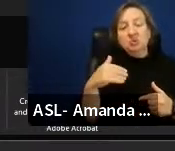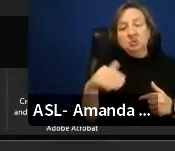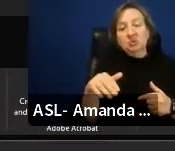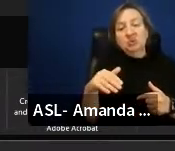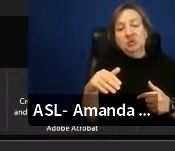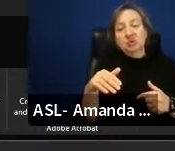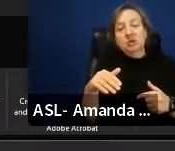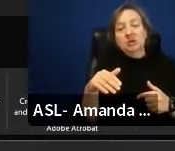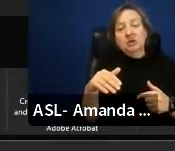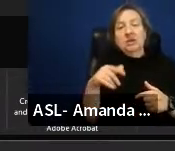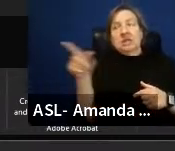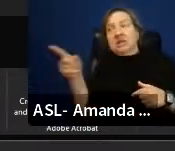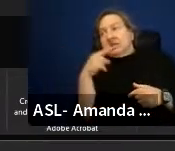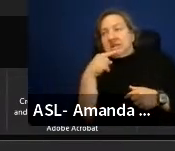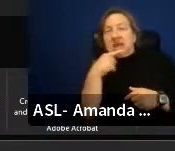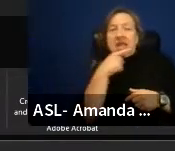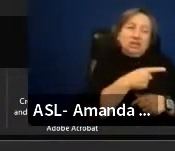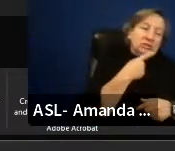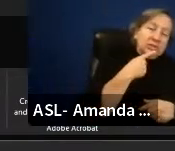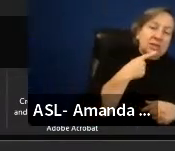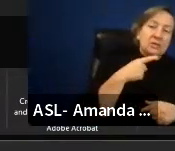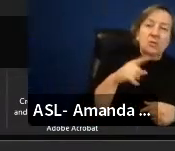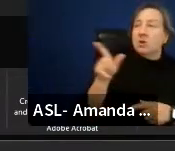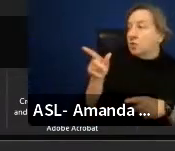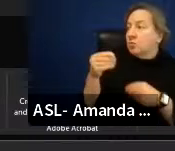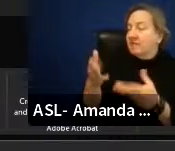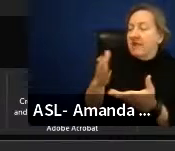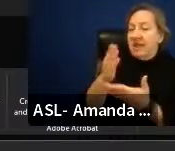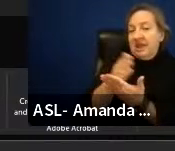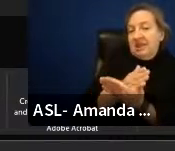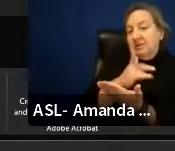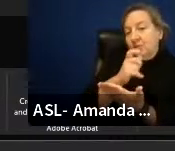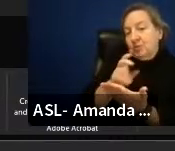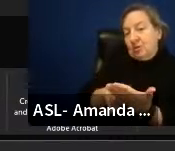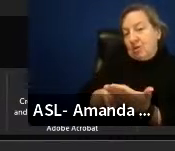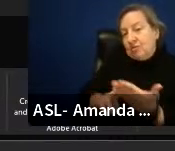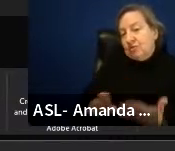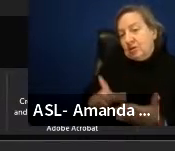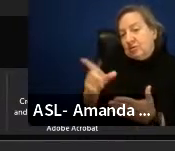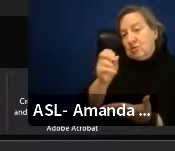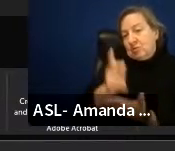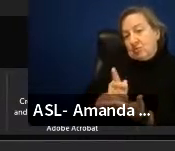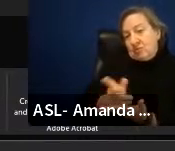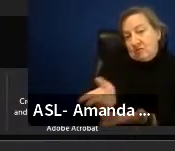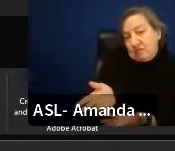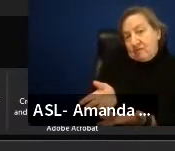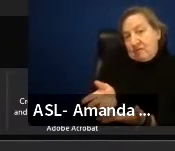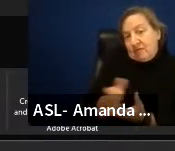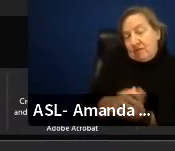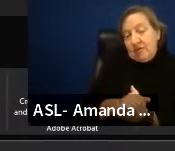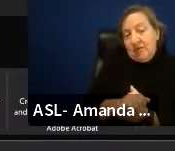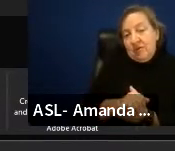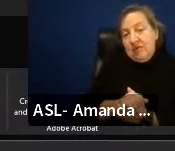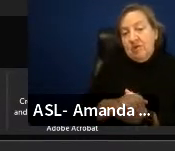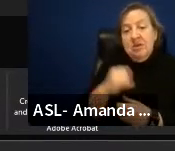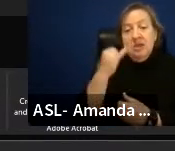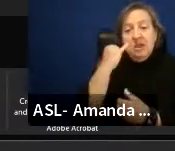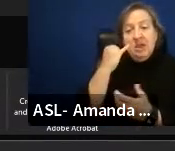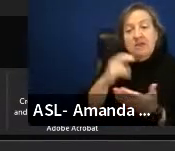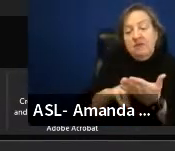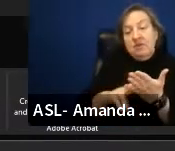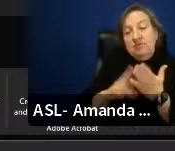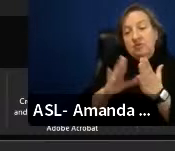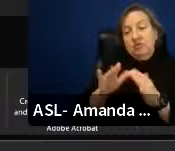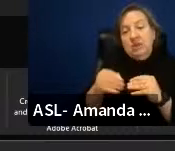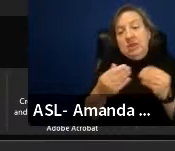he said, she said. Well, you can provide the list of contractors that you approve. Or the contractor can give